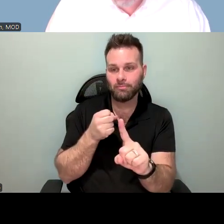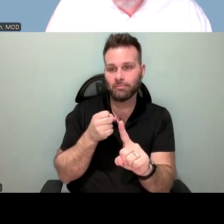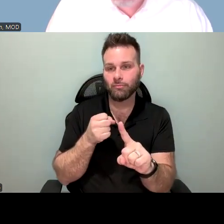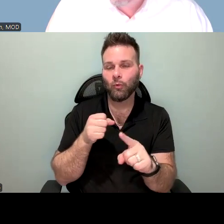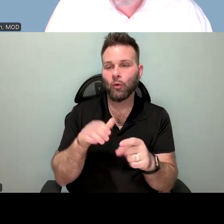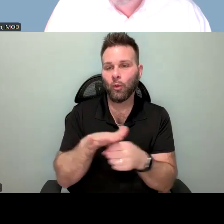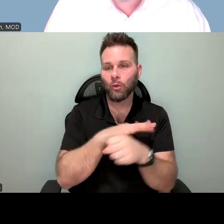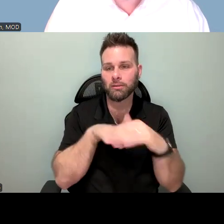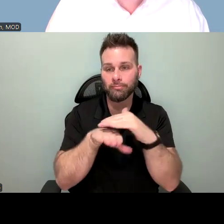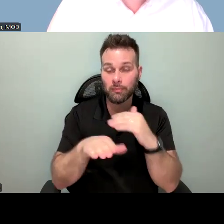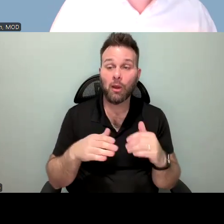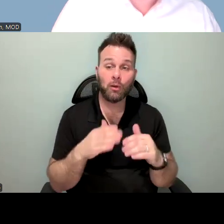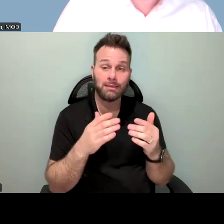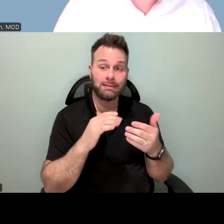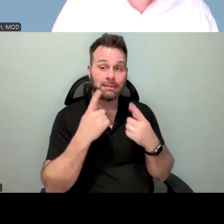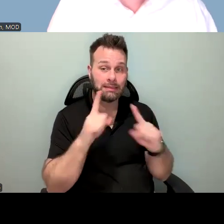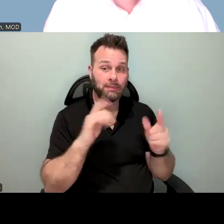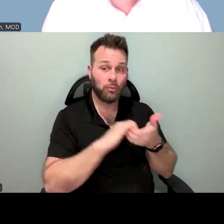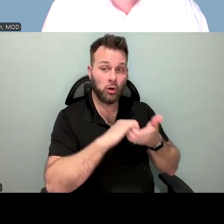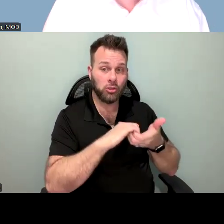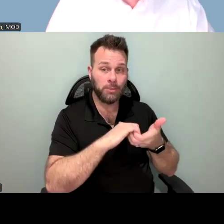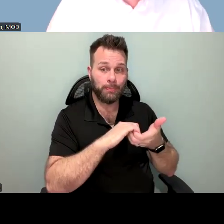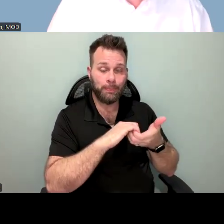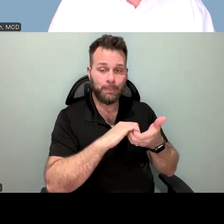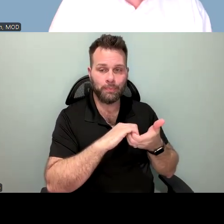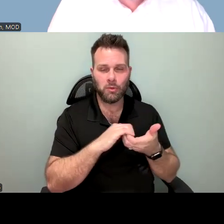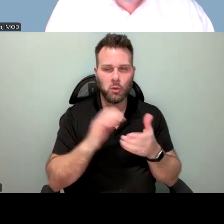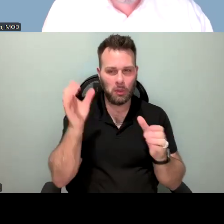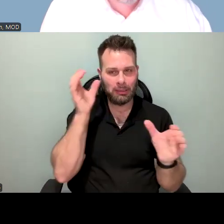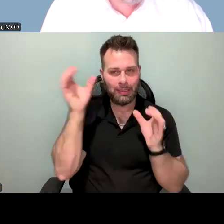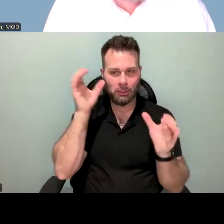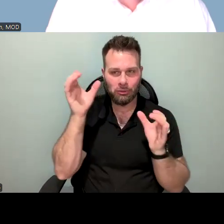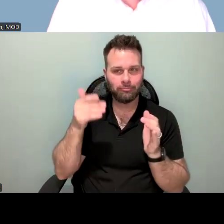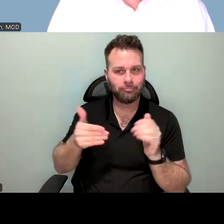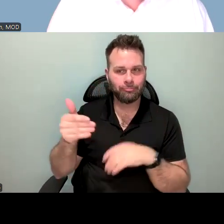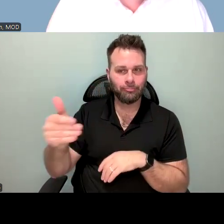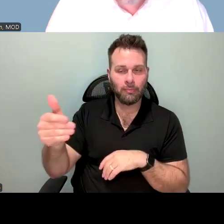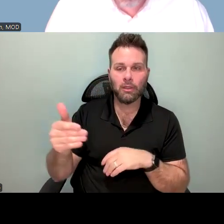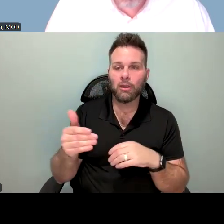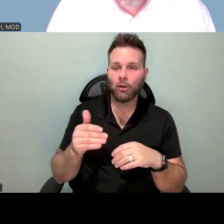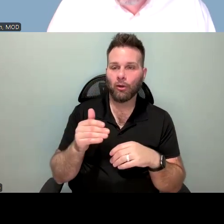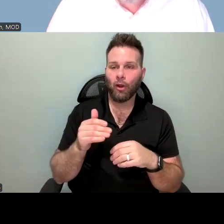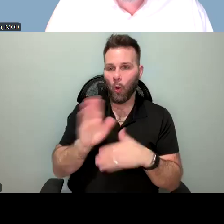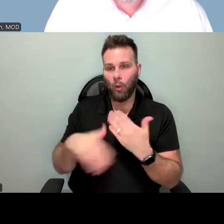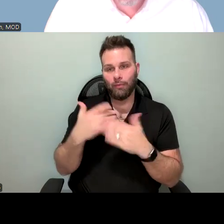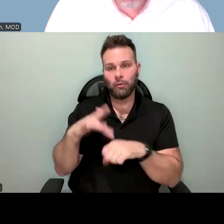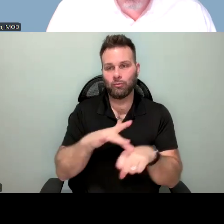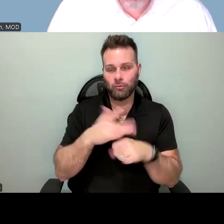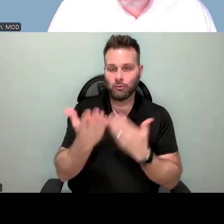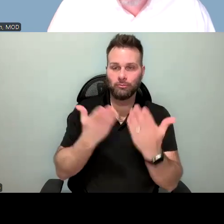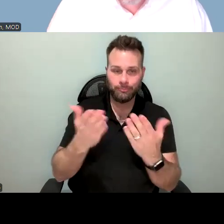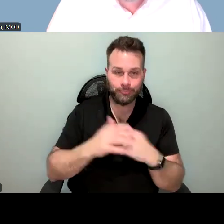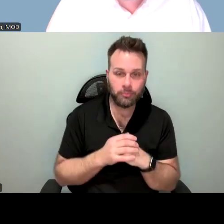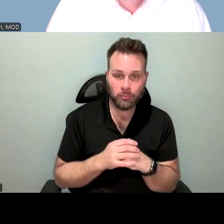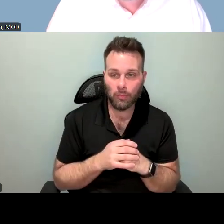successful partnership, you're going to hear this throughout for all of these recommended kind of resources for you that are local.